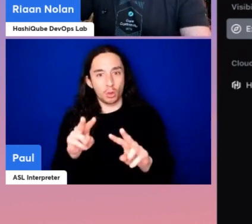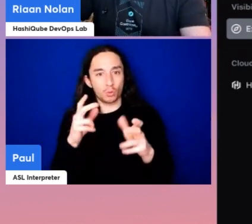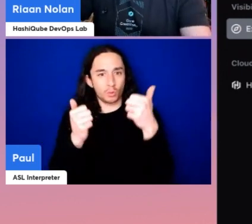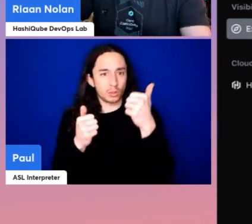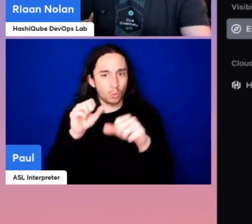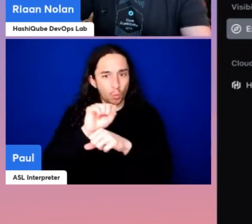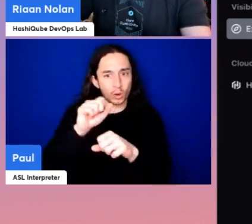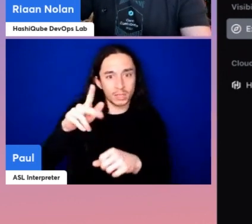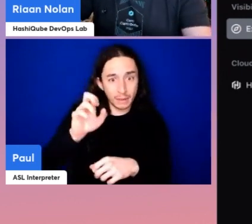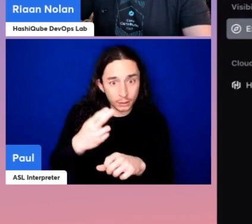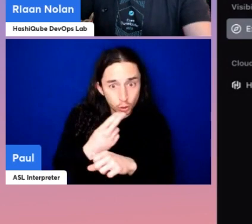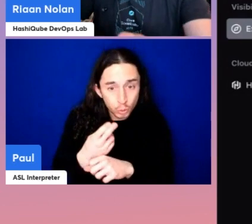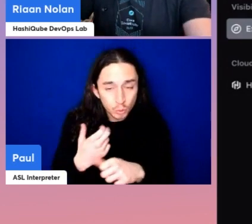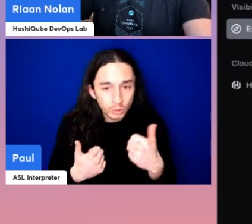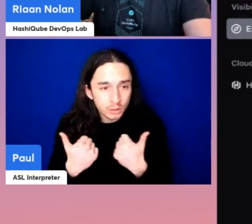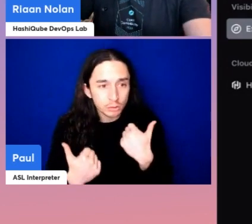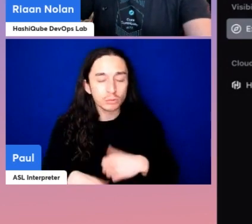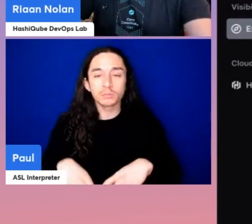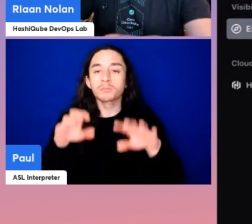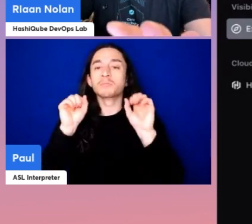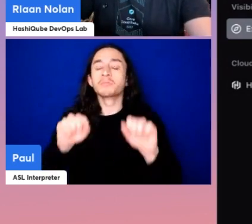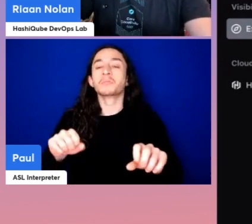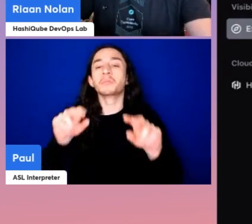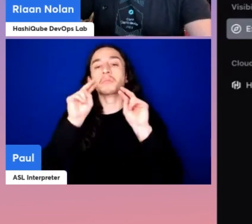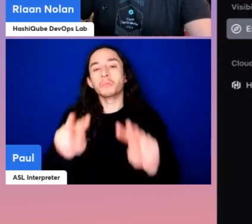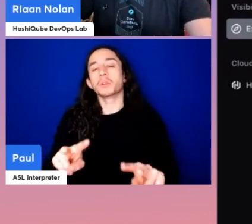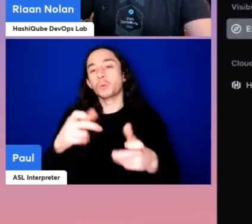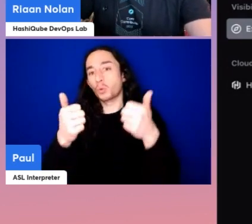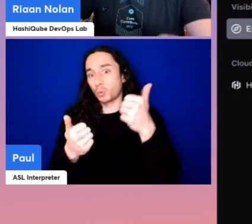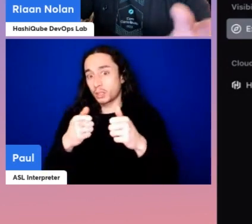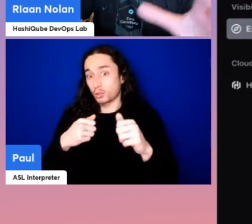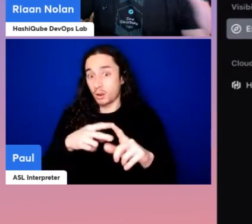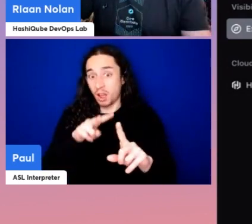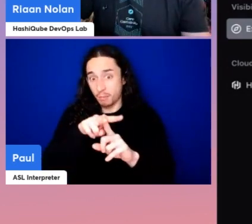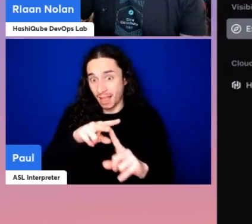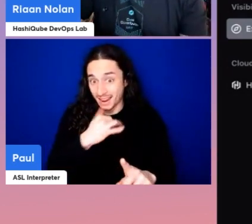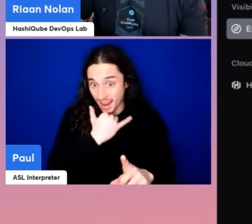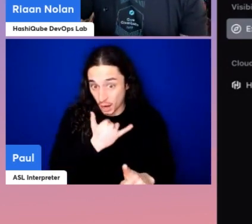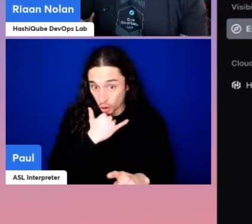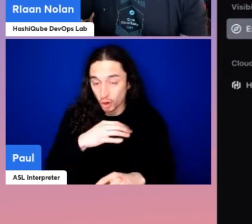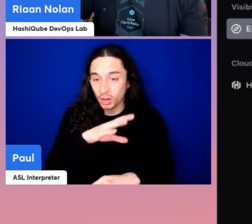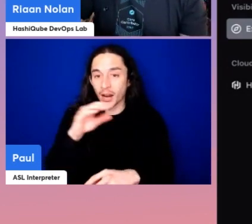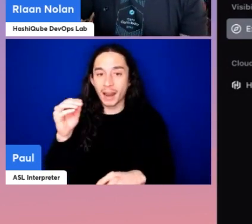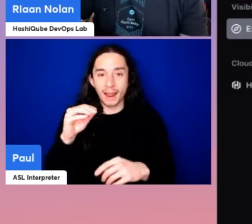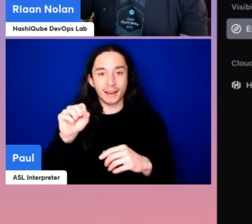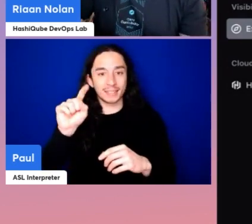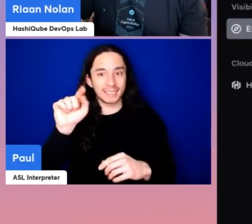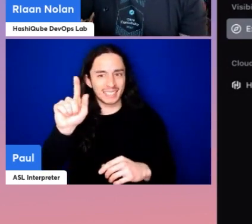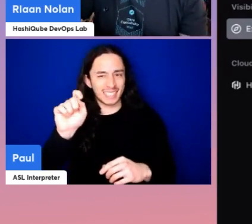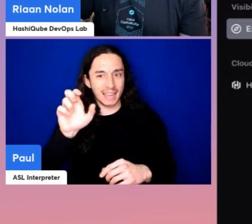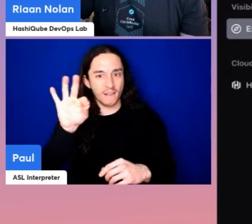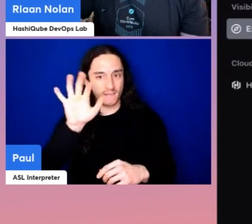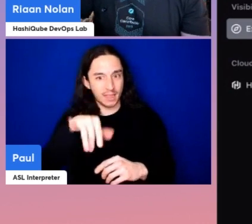being used and which of them have applied an error and the state of them.